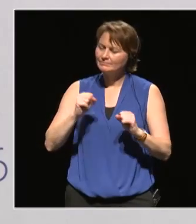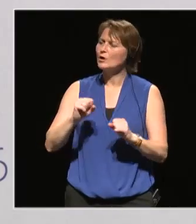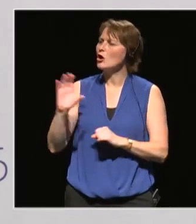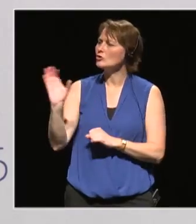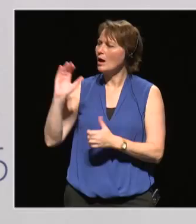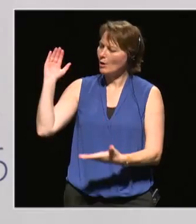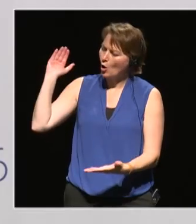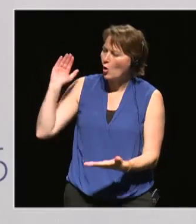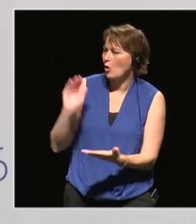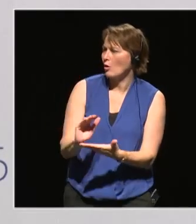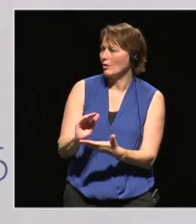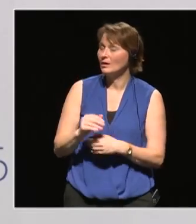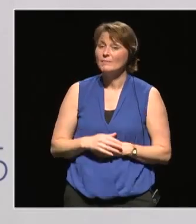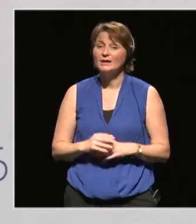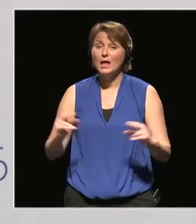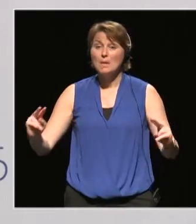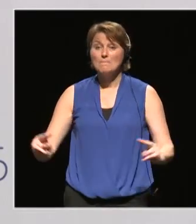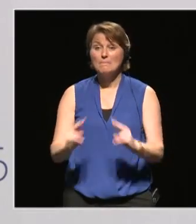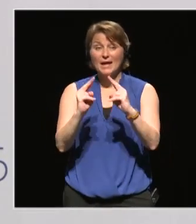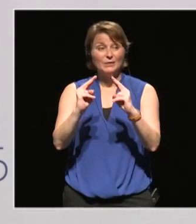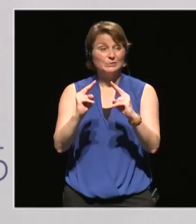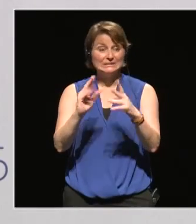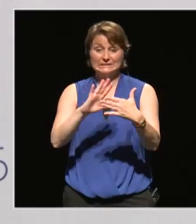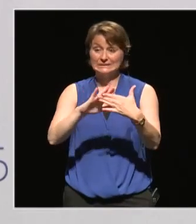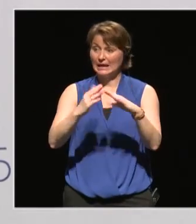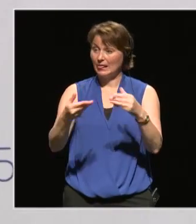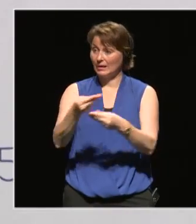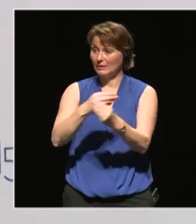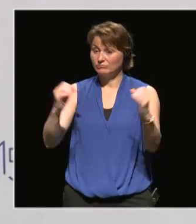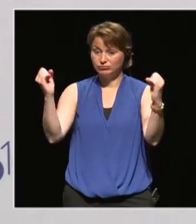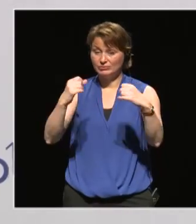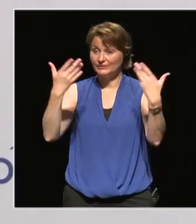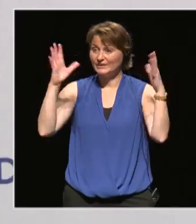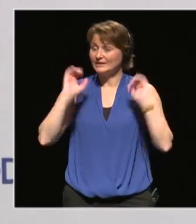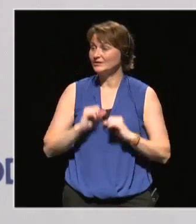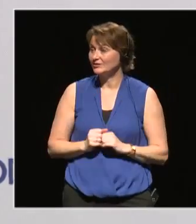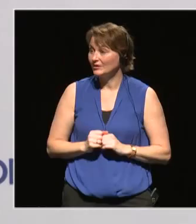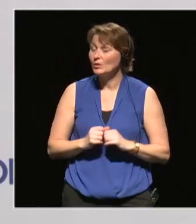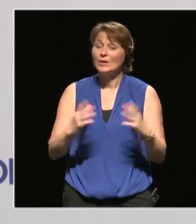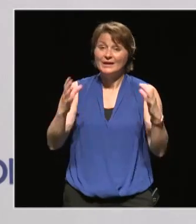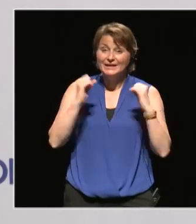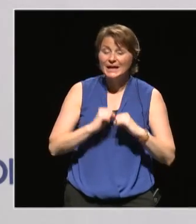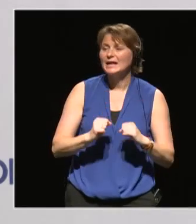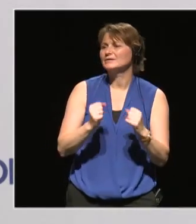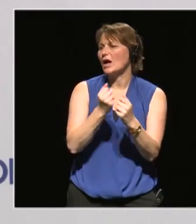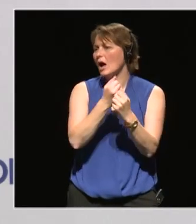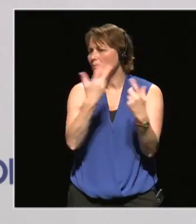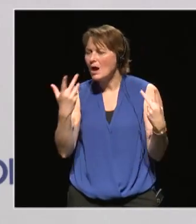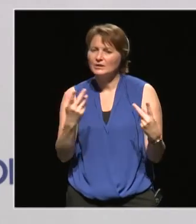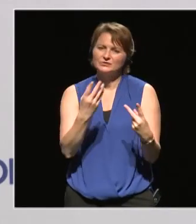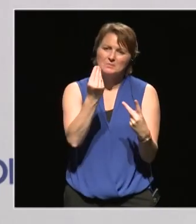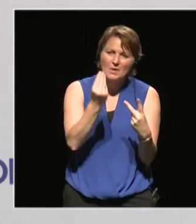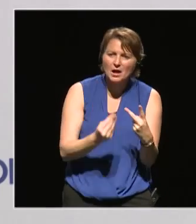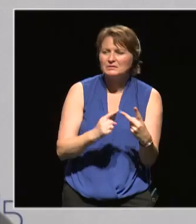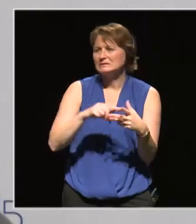the Paris deal is not a done deal, and unless we get the commitments, the finance, the capacity building,